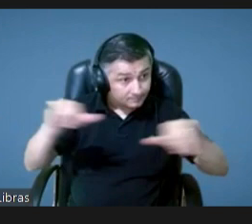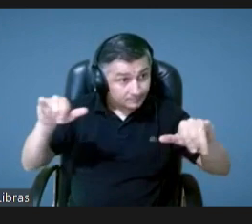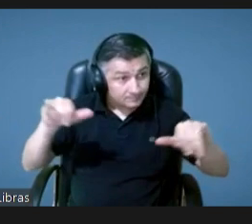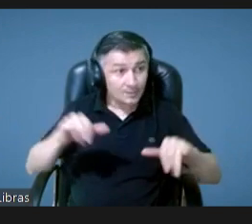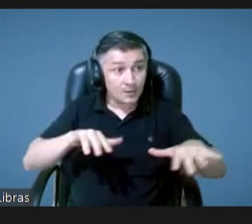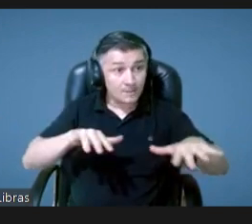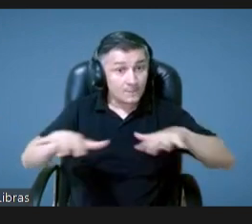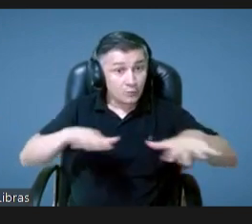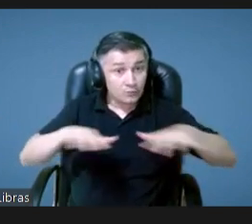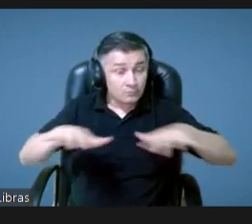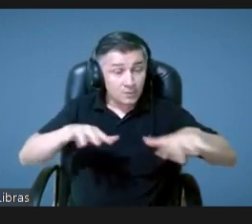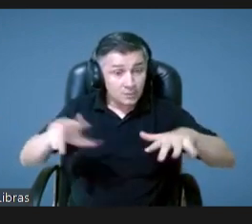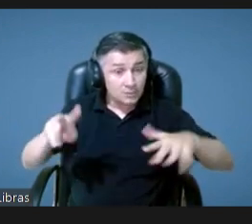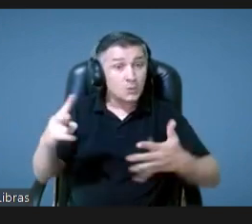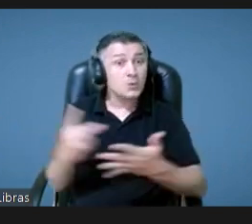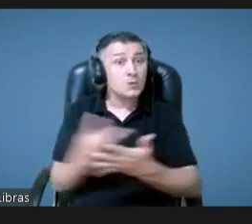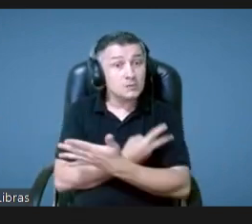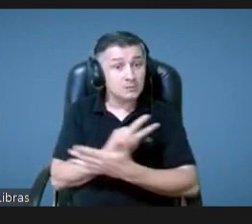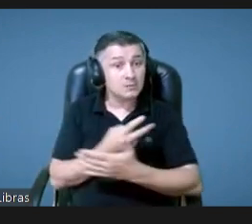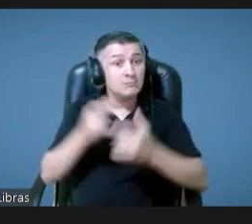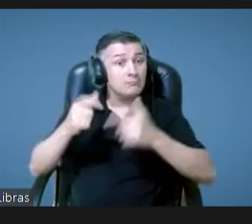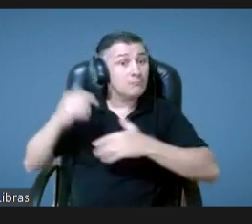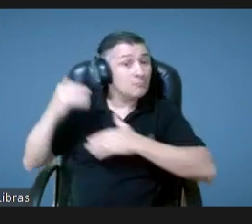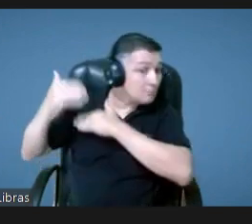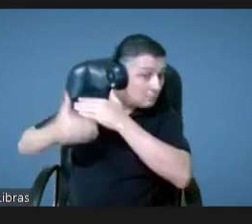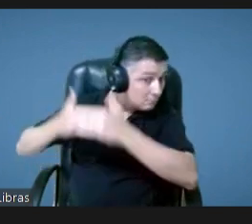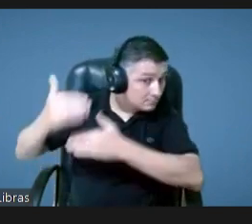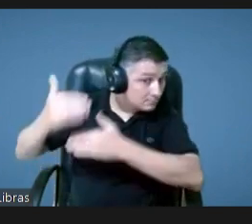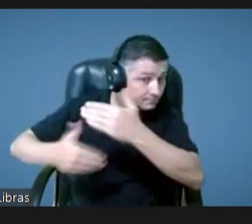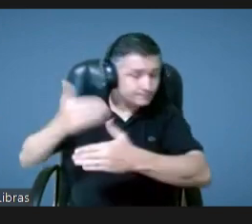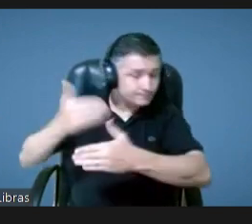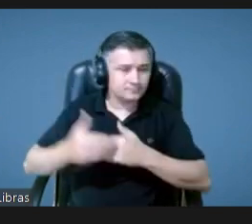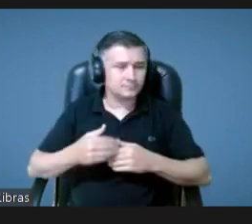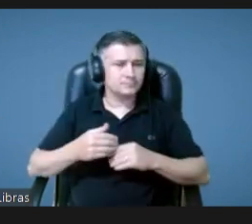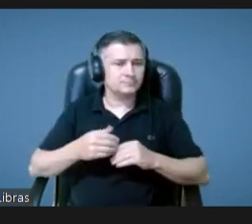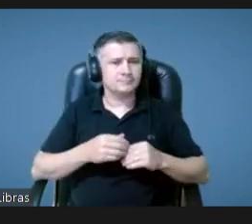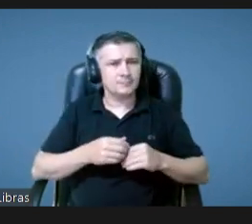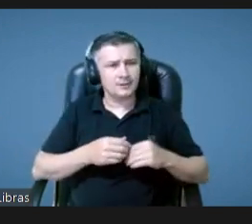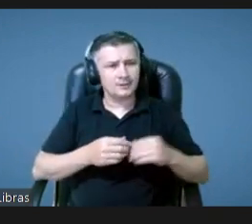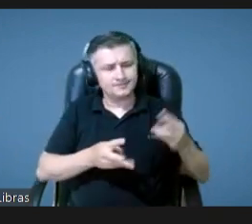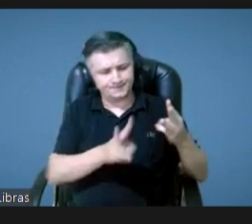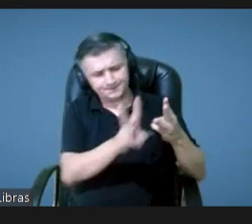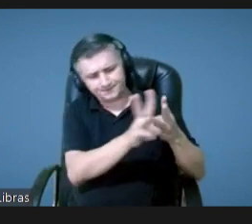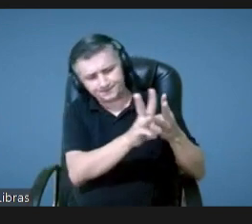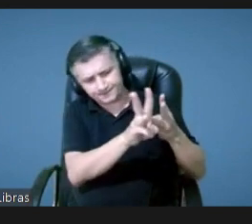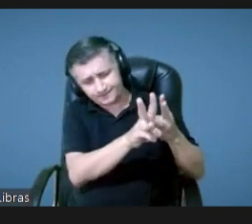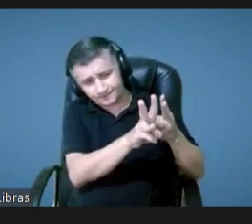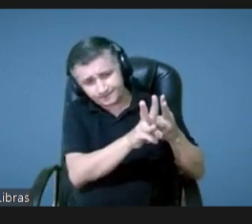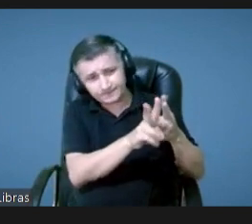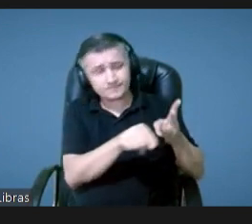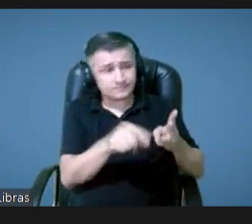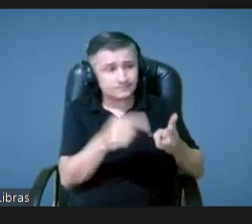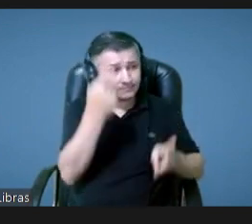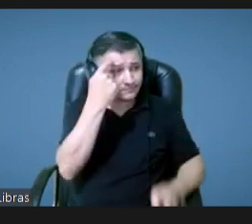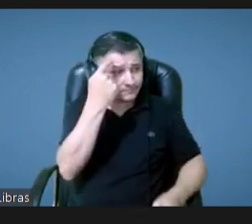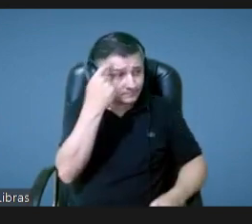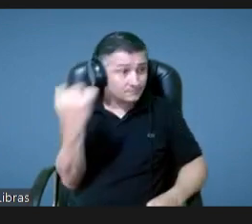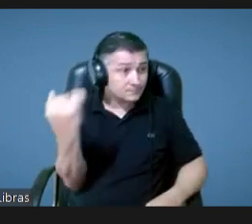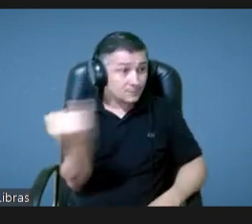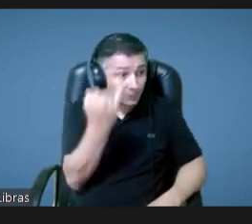I would also like to draw your attention to some moves that happened